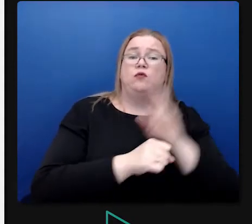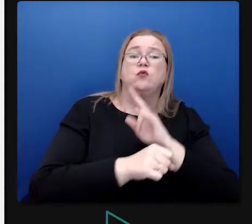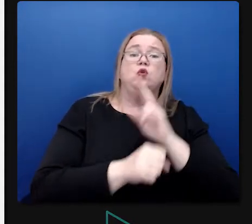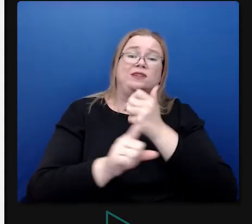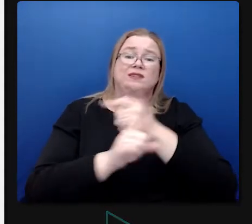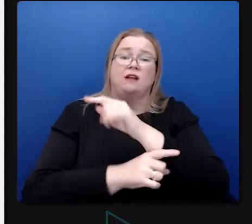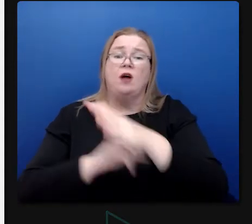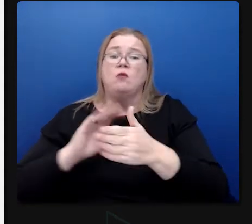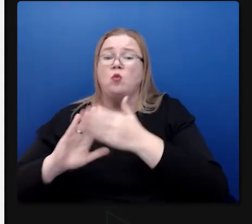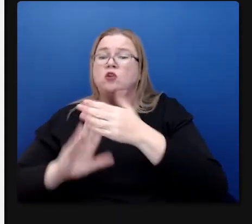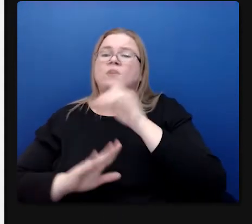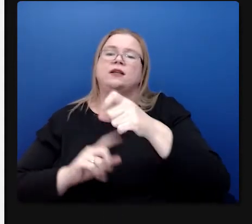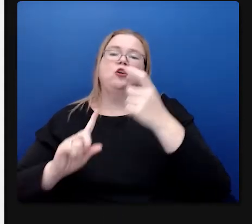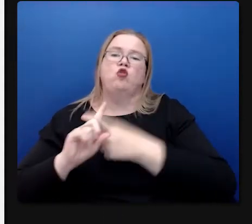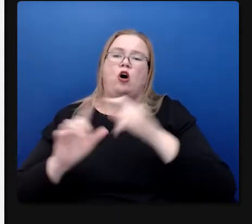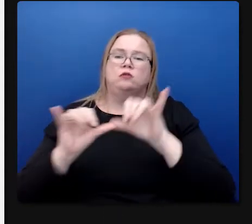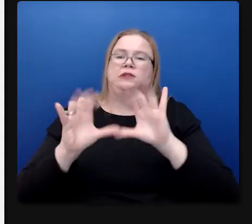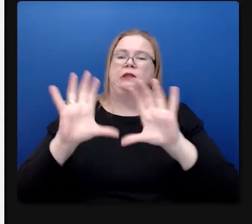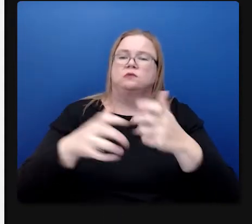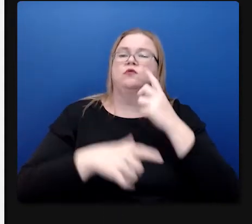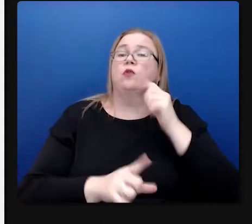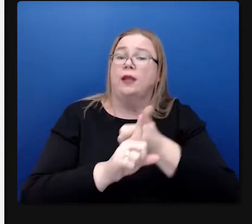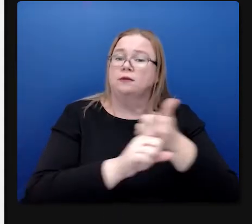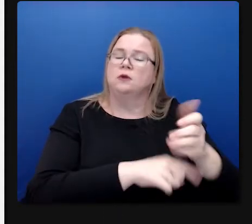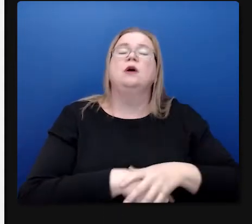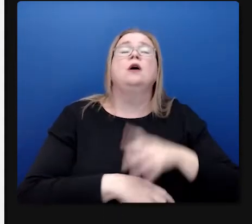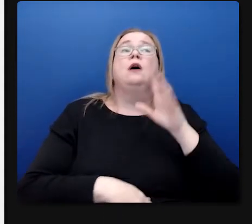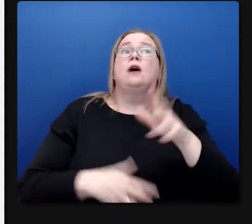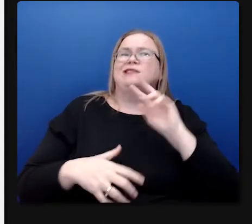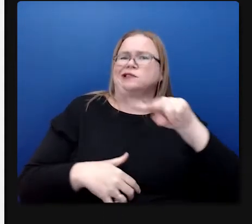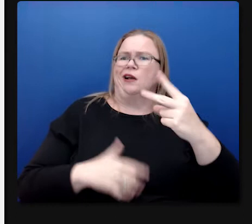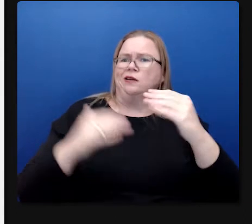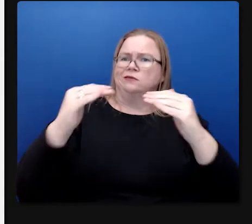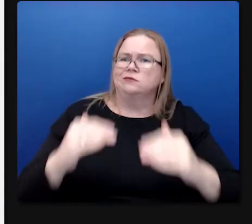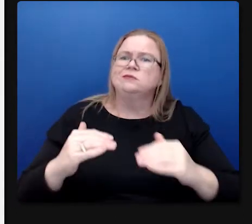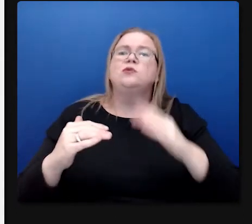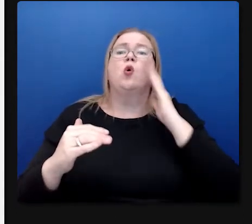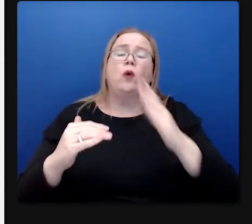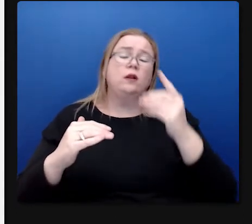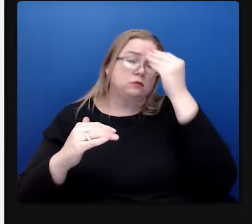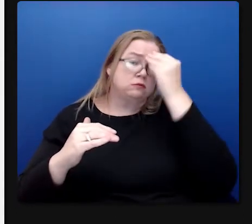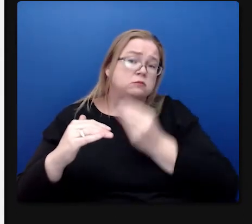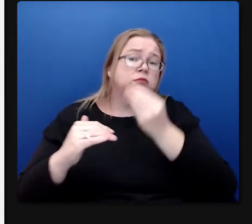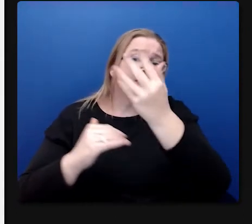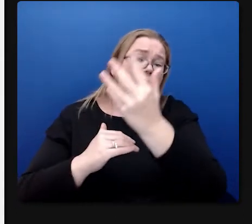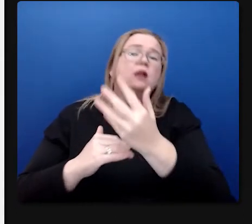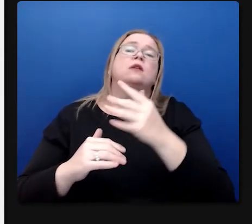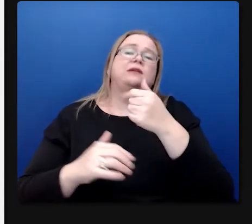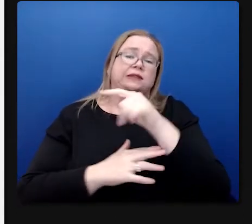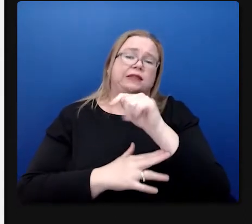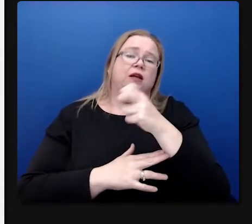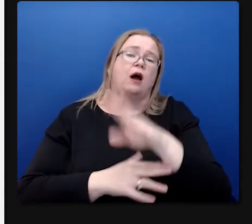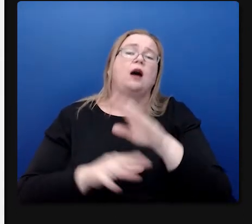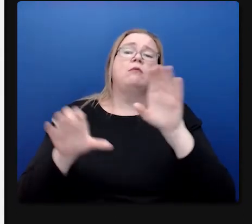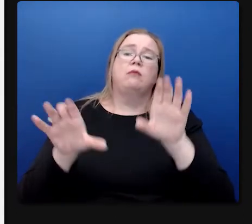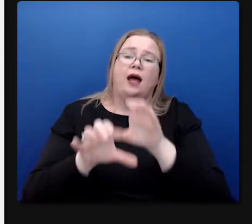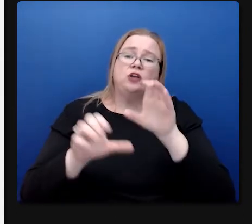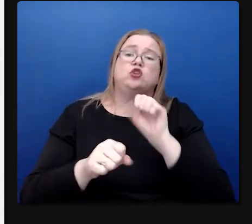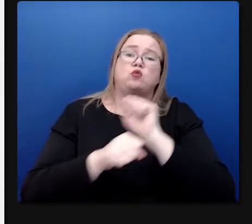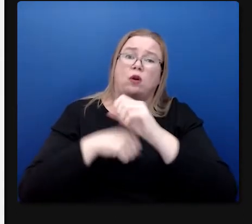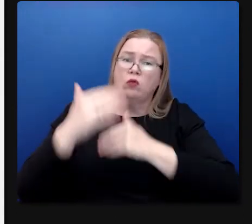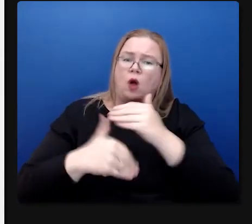using self-hosted runners and need to auto-scale those. So this second step here is just going to tell our GitHub Actions